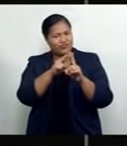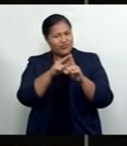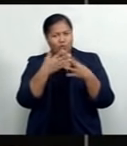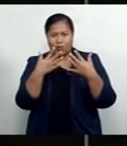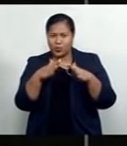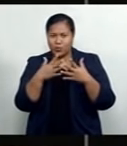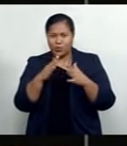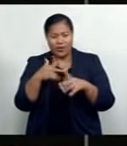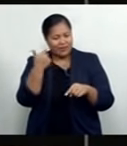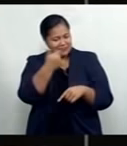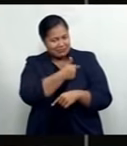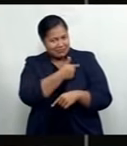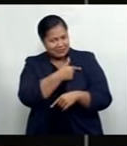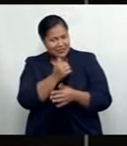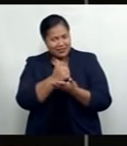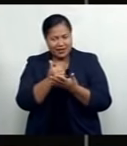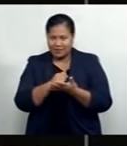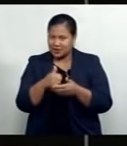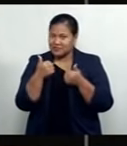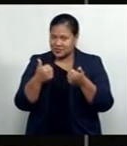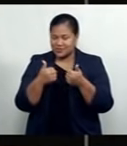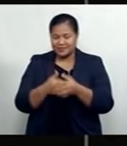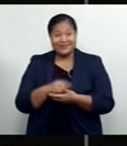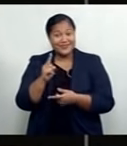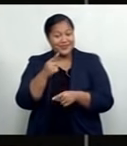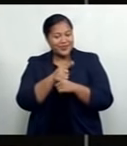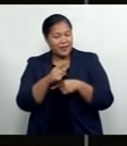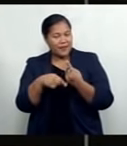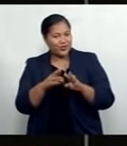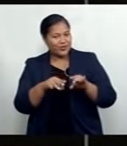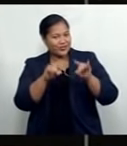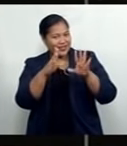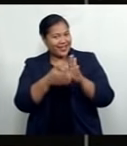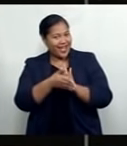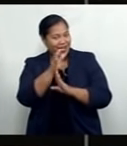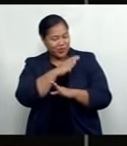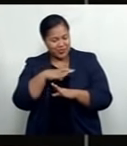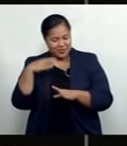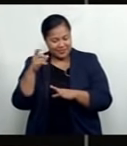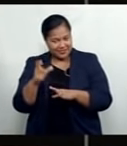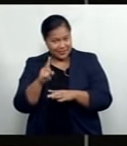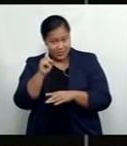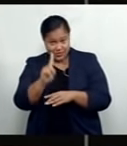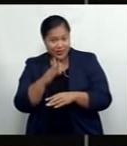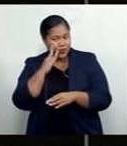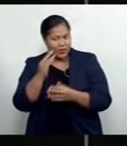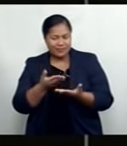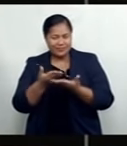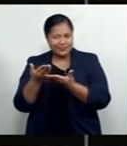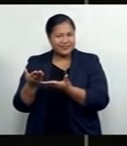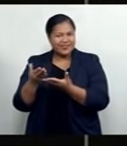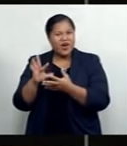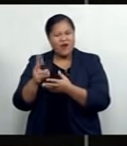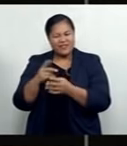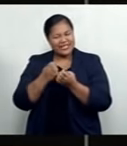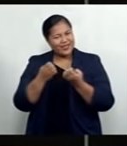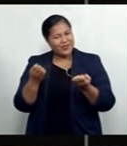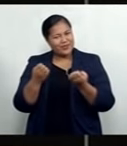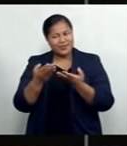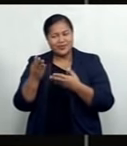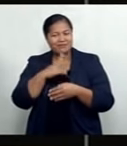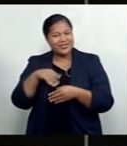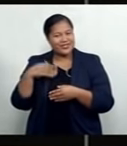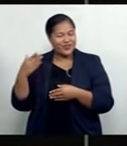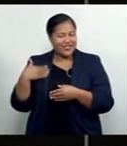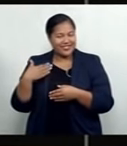its vaccination rate. This was highlighted by Australia's High Commissioner today during the handover of perinatal equipment to the Ministry of